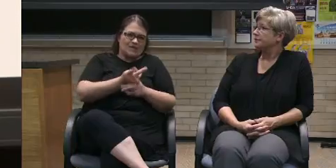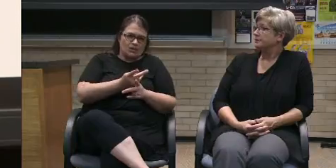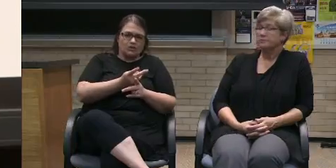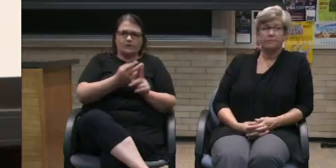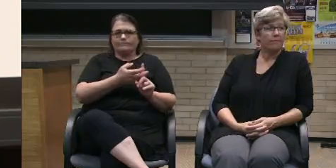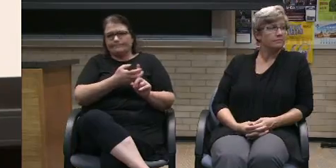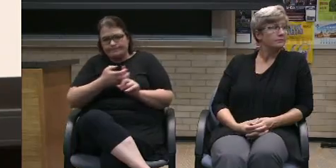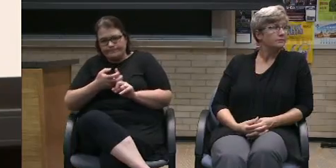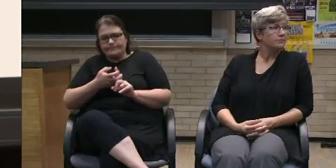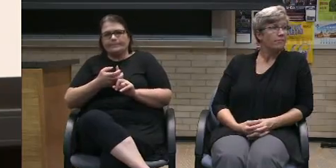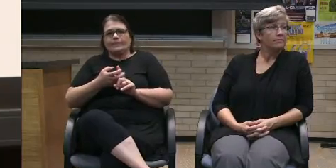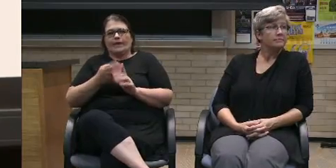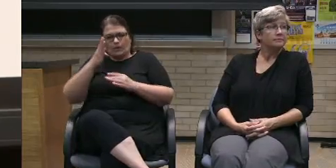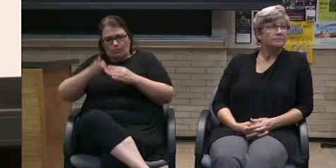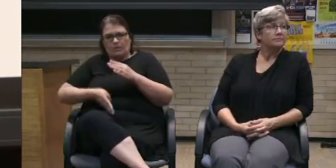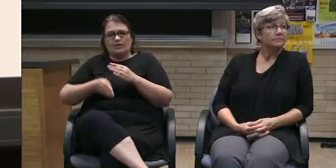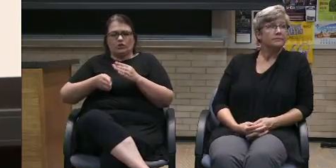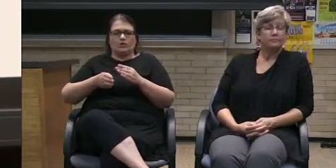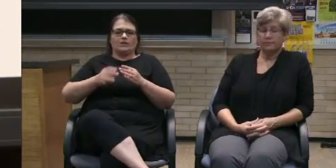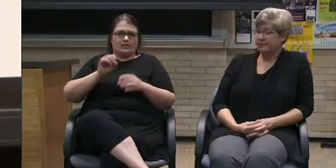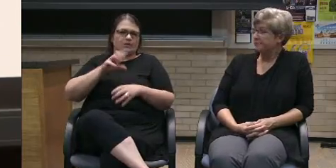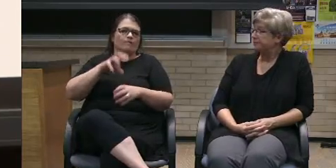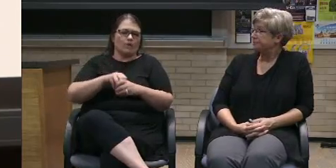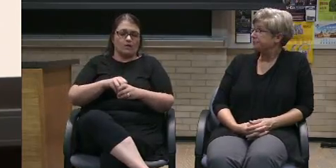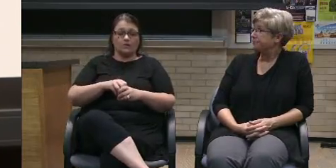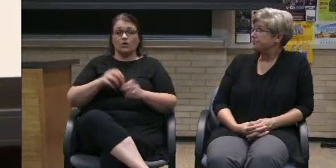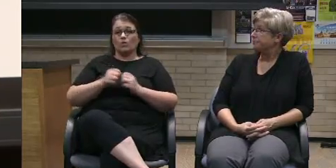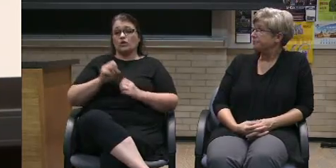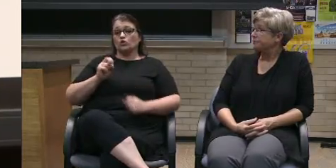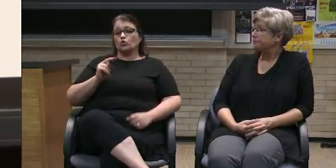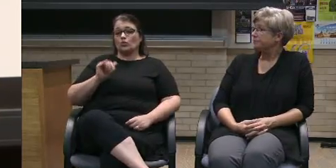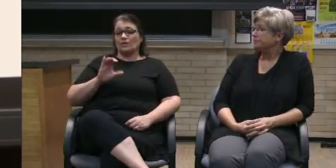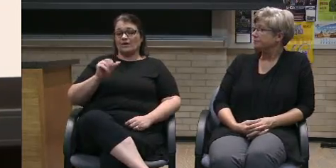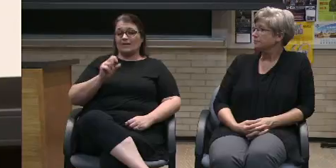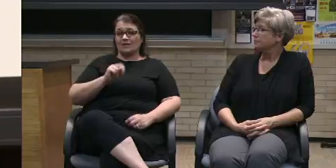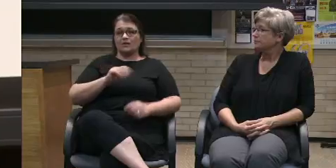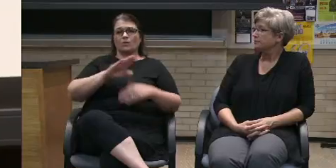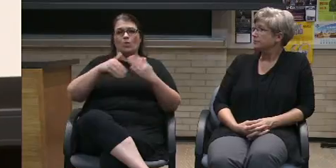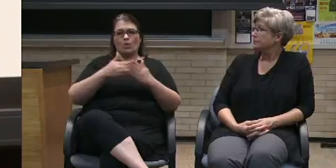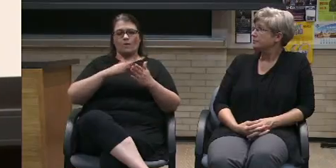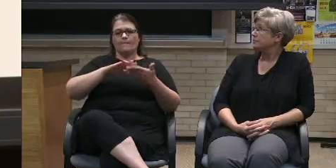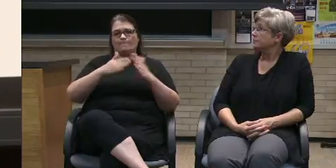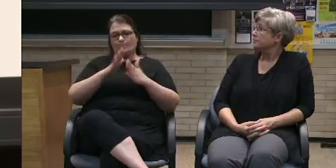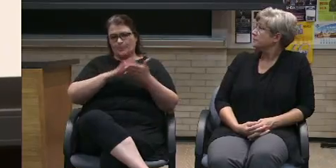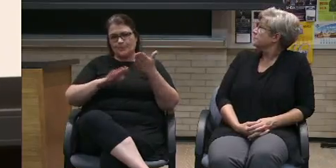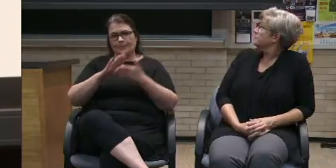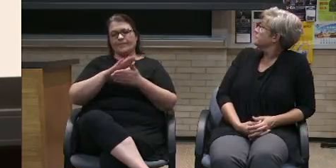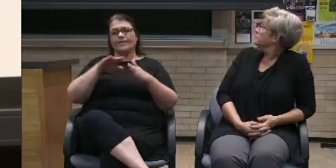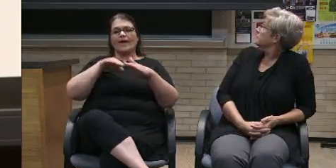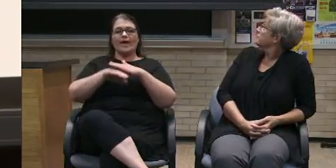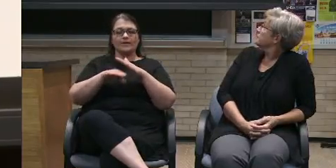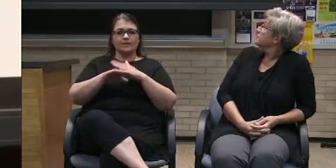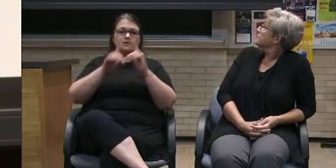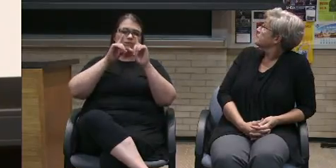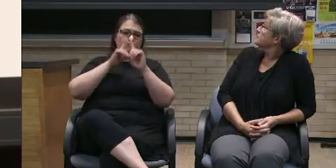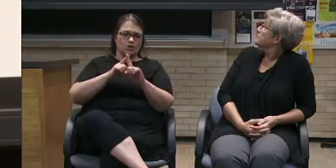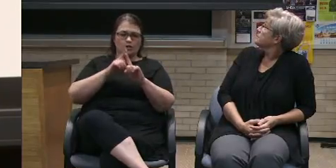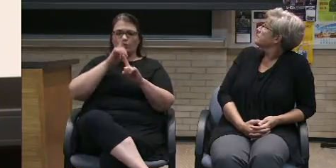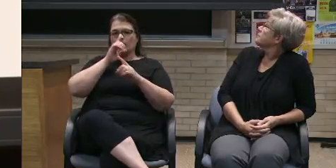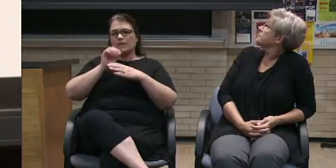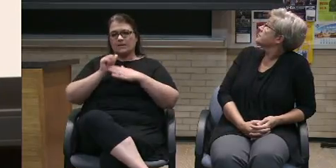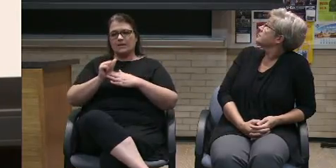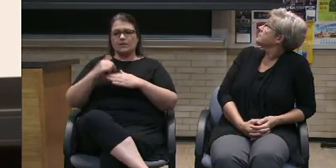play. And both at SUNY Canton and all the community colleges, the Access mission leads us